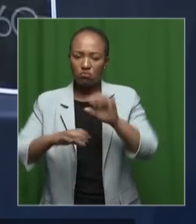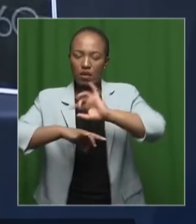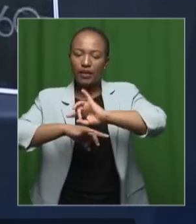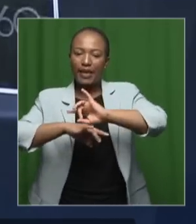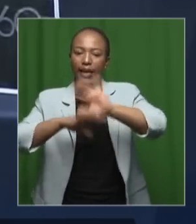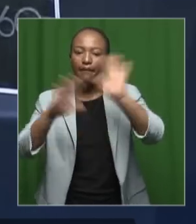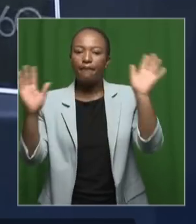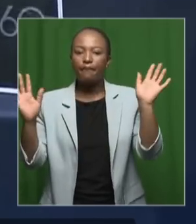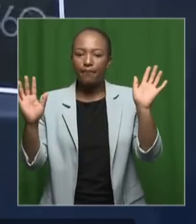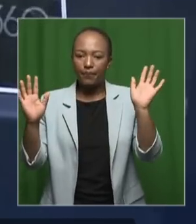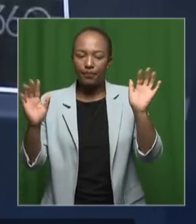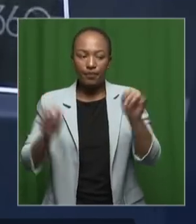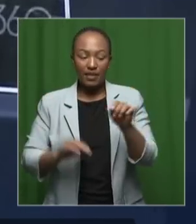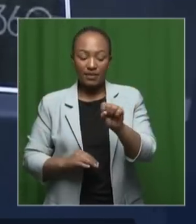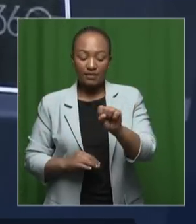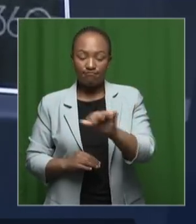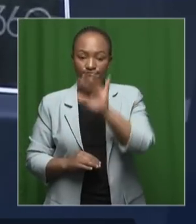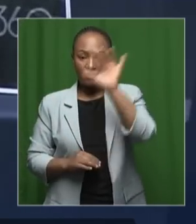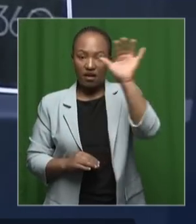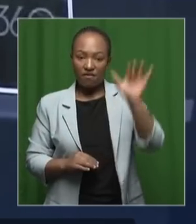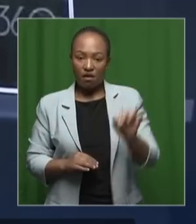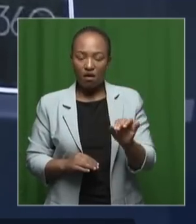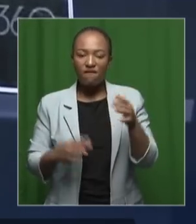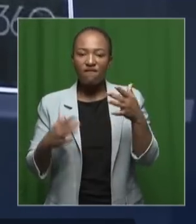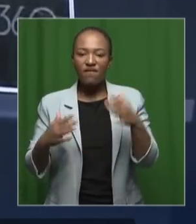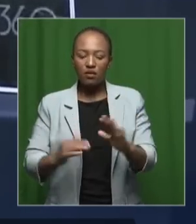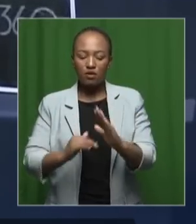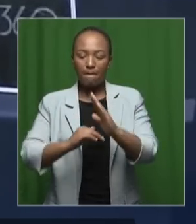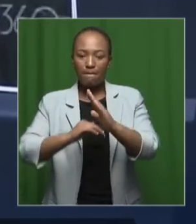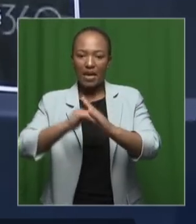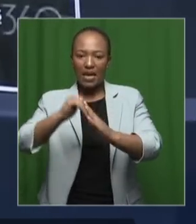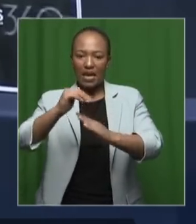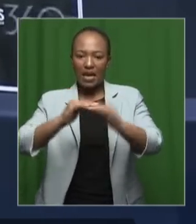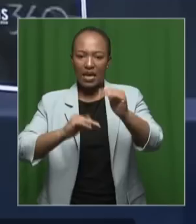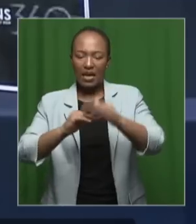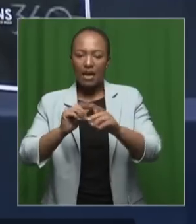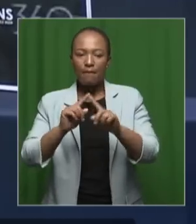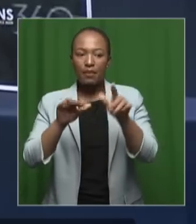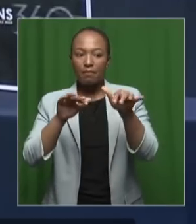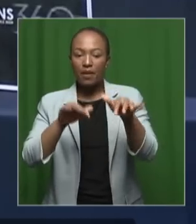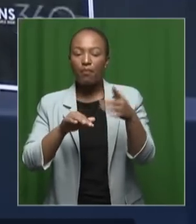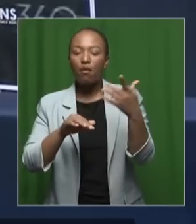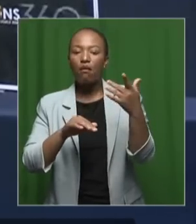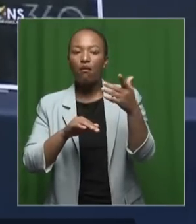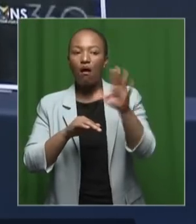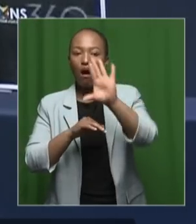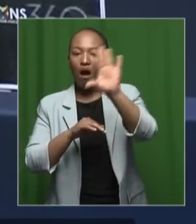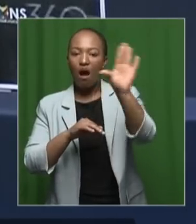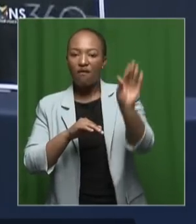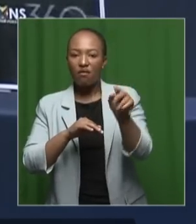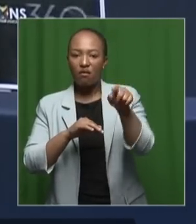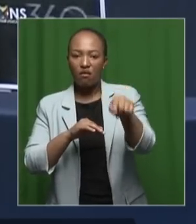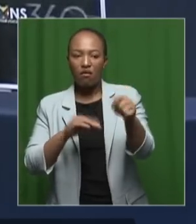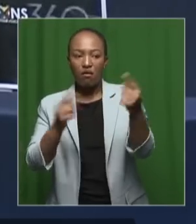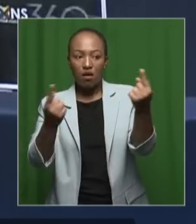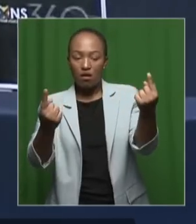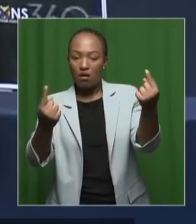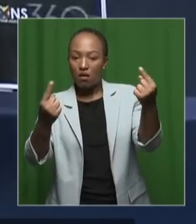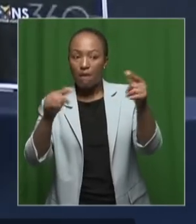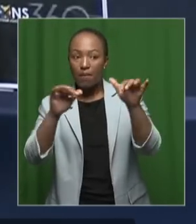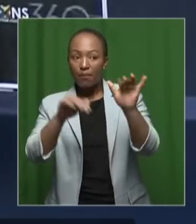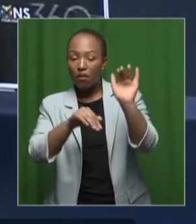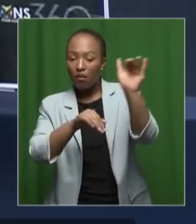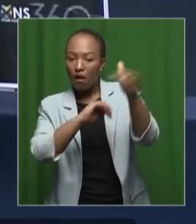that South Africa was built on the back of migrants. We must welcome all people of the world into South Africa to come